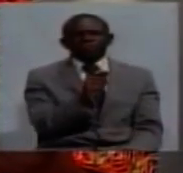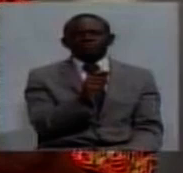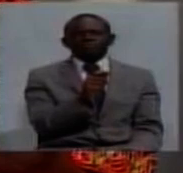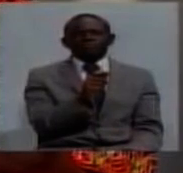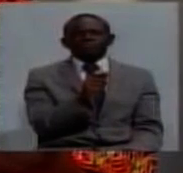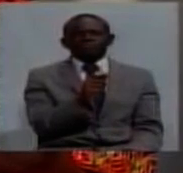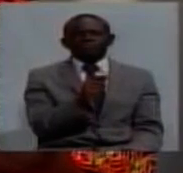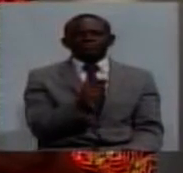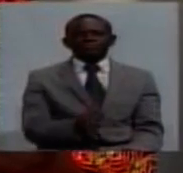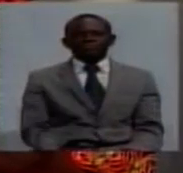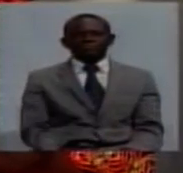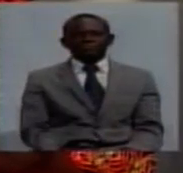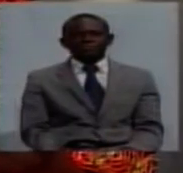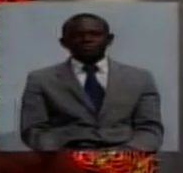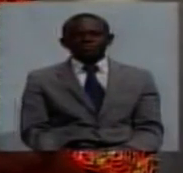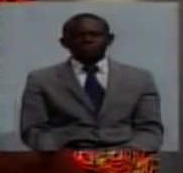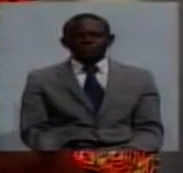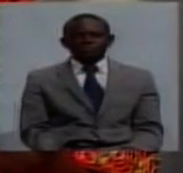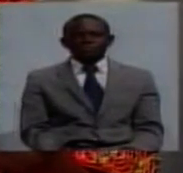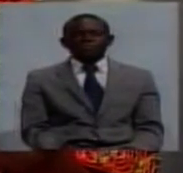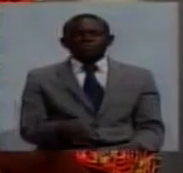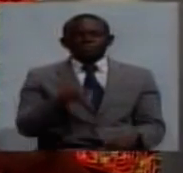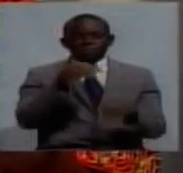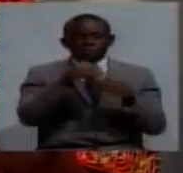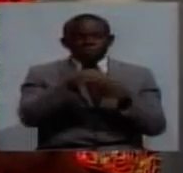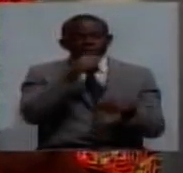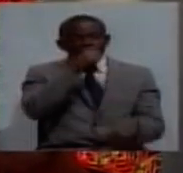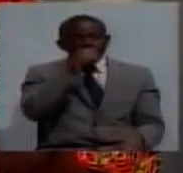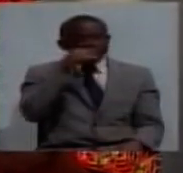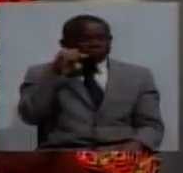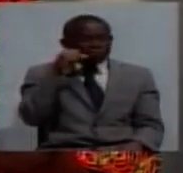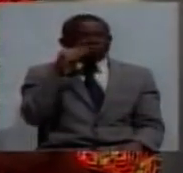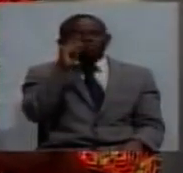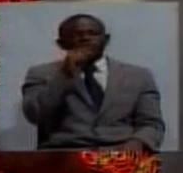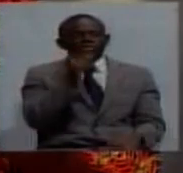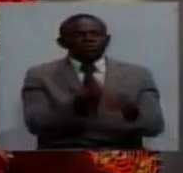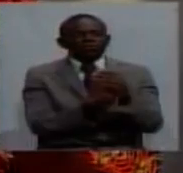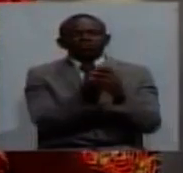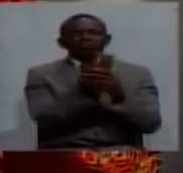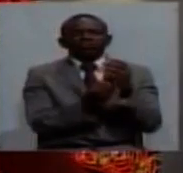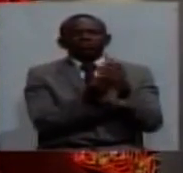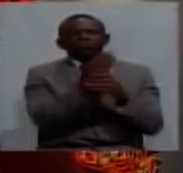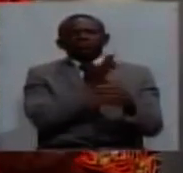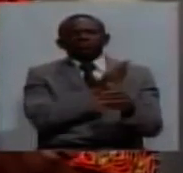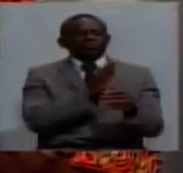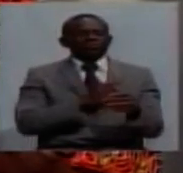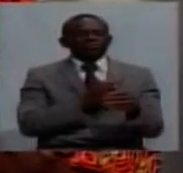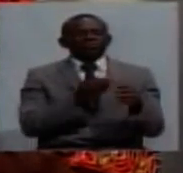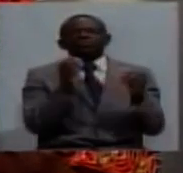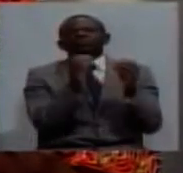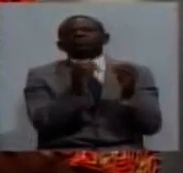of production in agriculture that we need, or the standards in tourism that we need, we cannot avoid